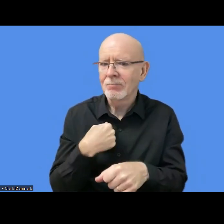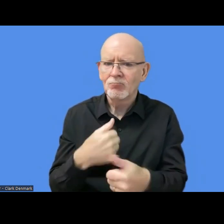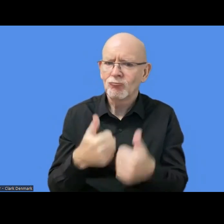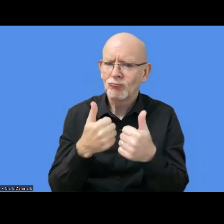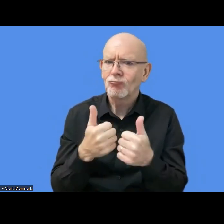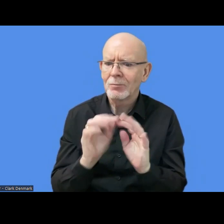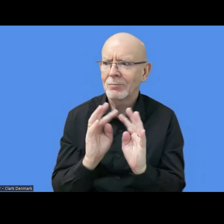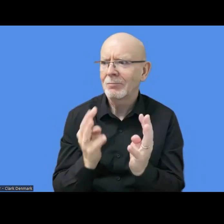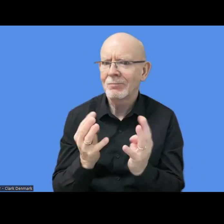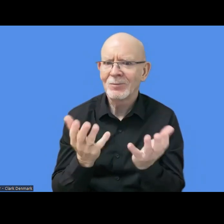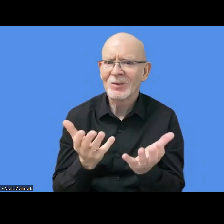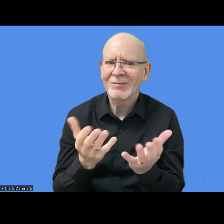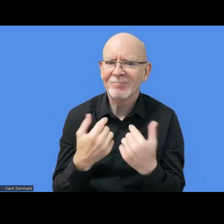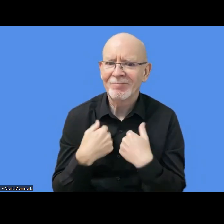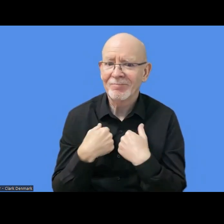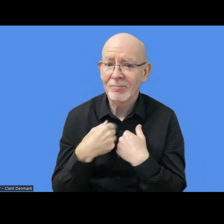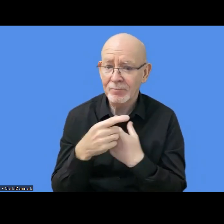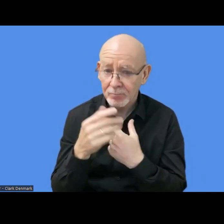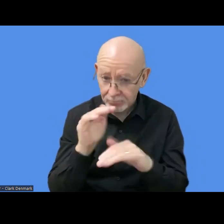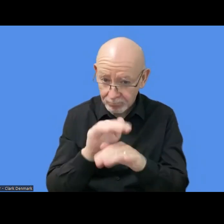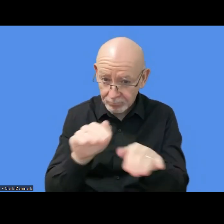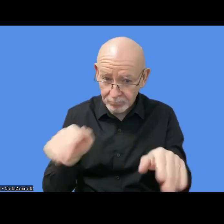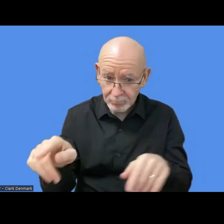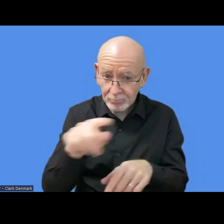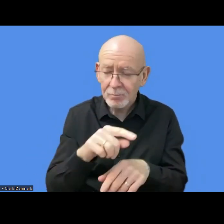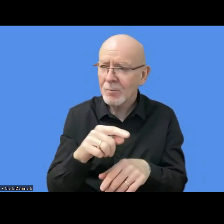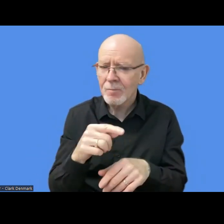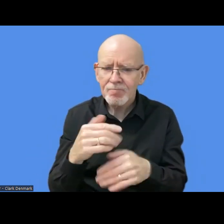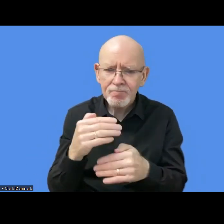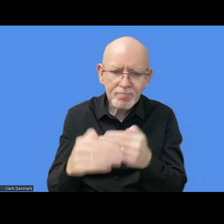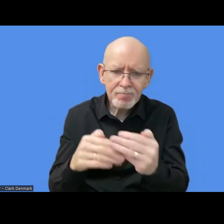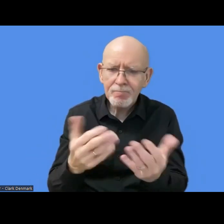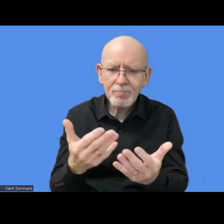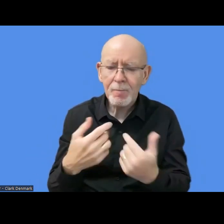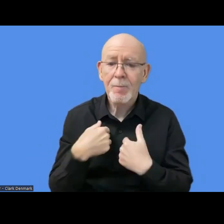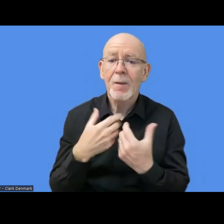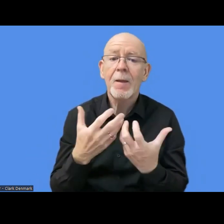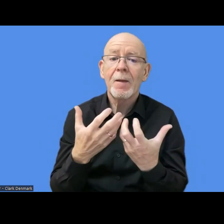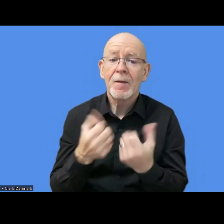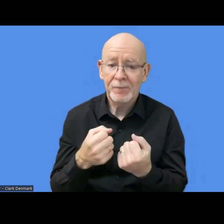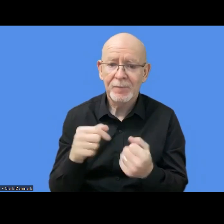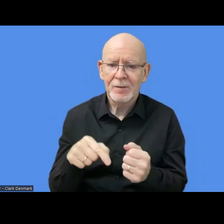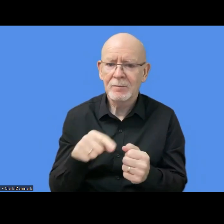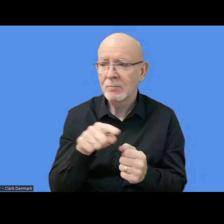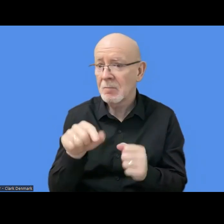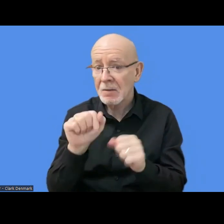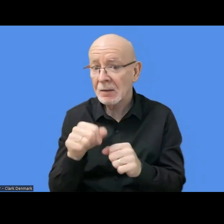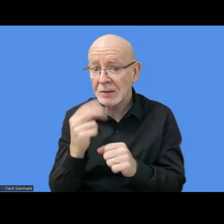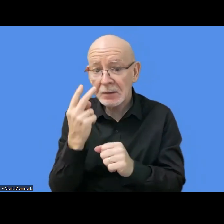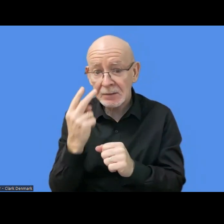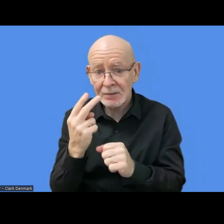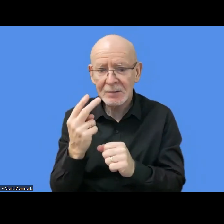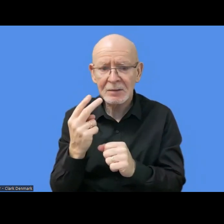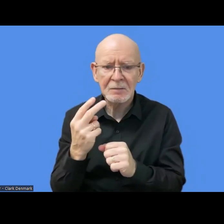see, there should be an international sign interpreter next to the speaker's window. So right now next to me. And of course, we will